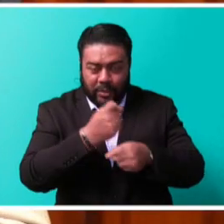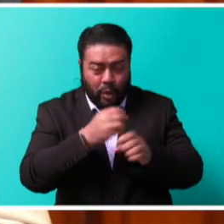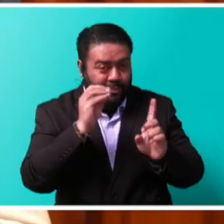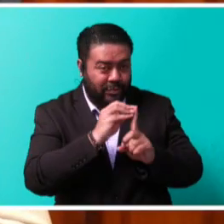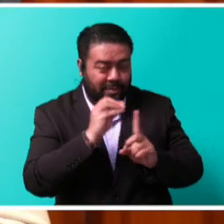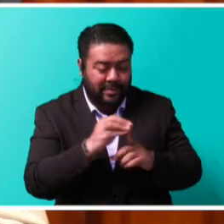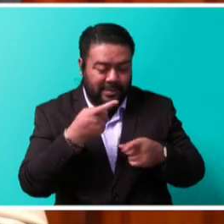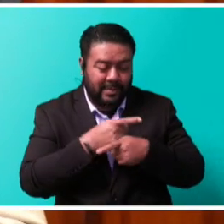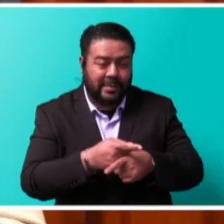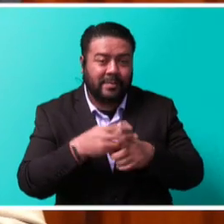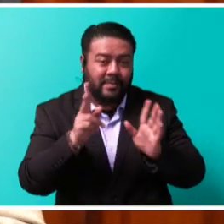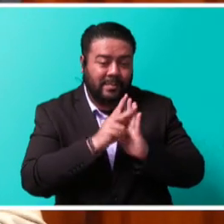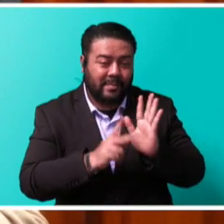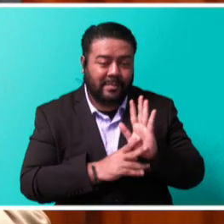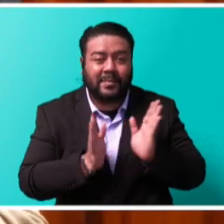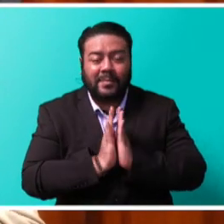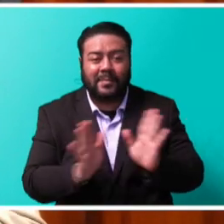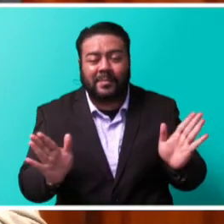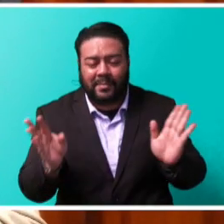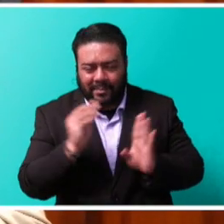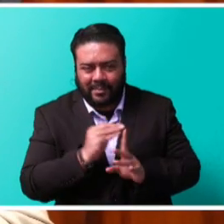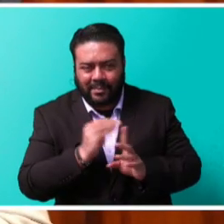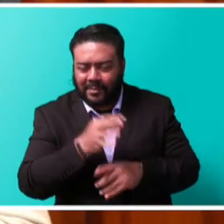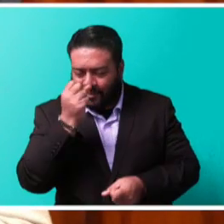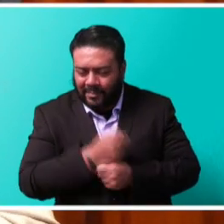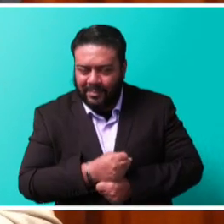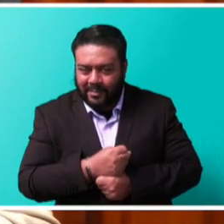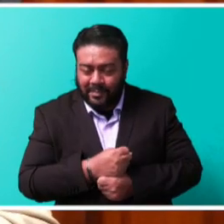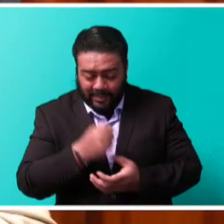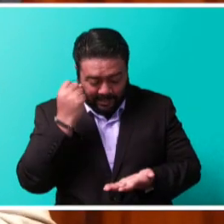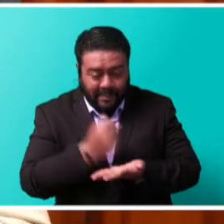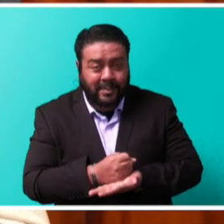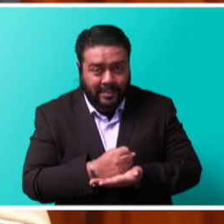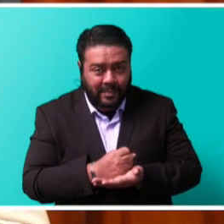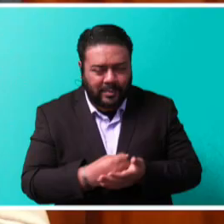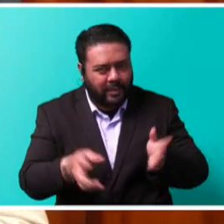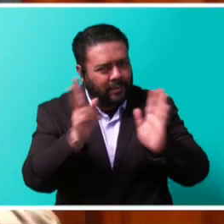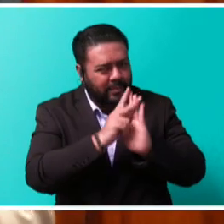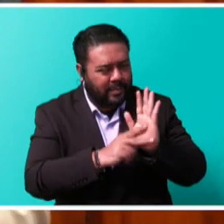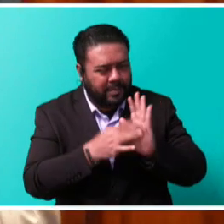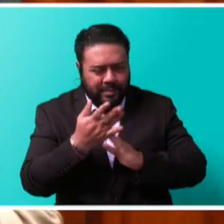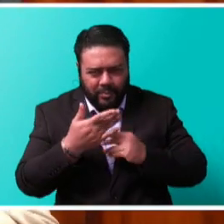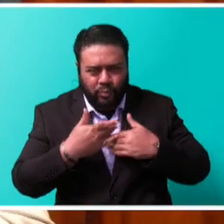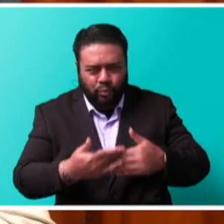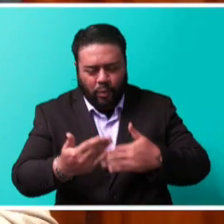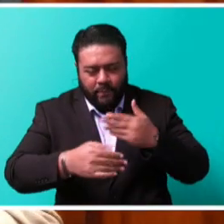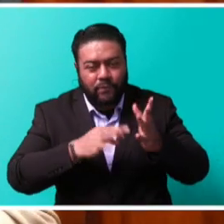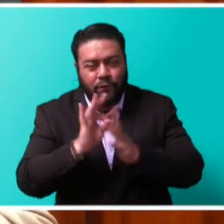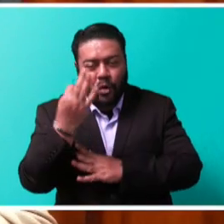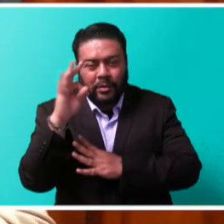guiding principles, and general obligations to ensure that forestry decisions are guided by principles of sustainable forest